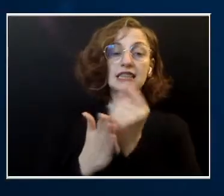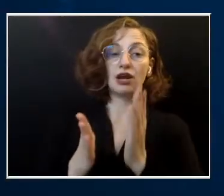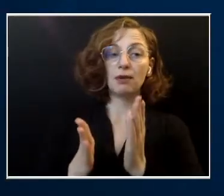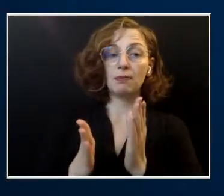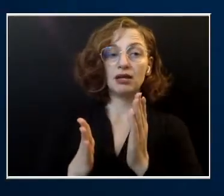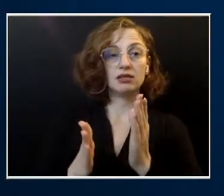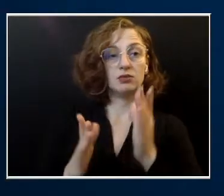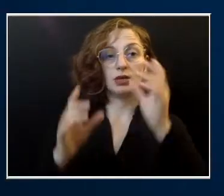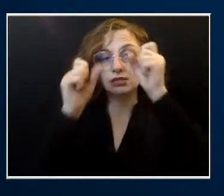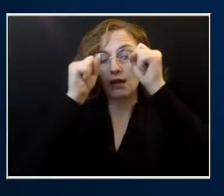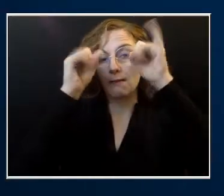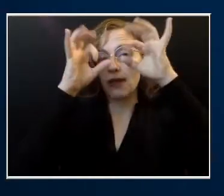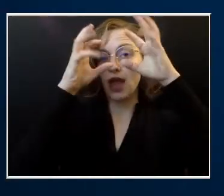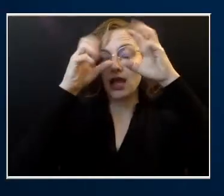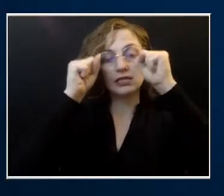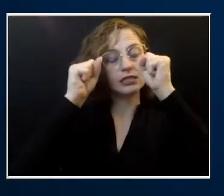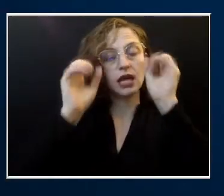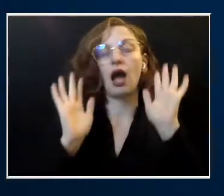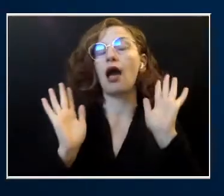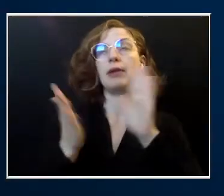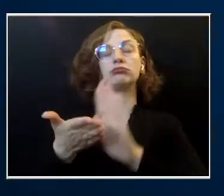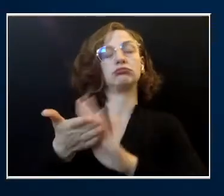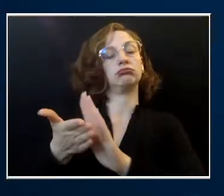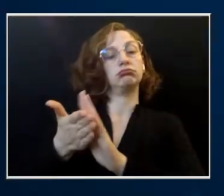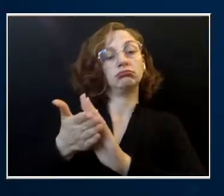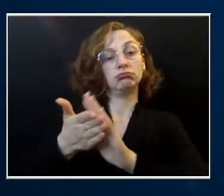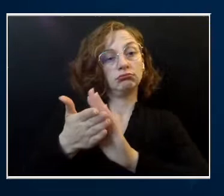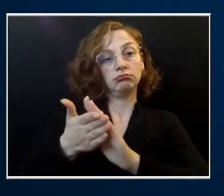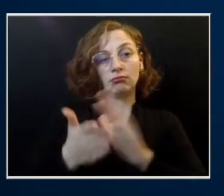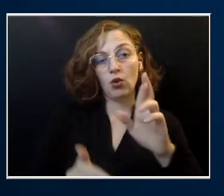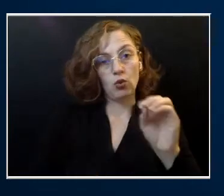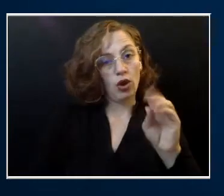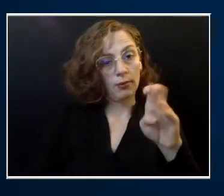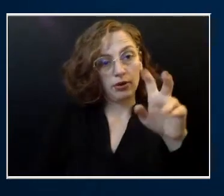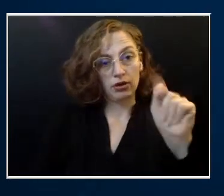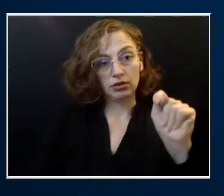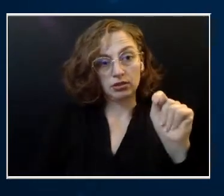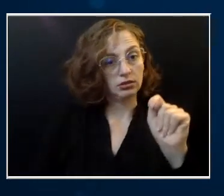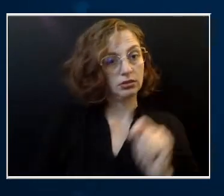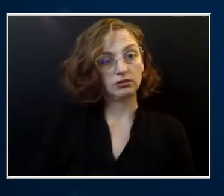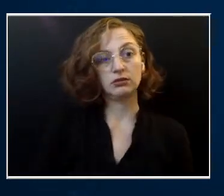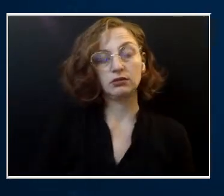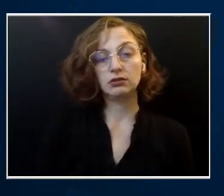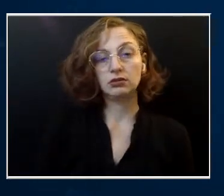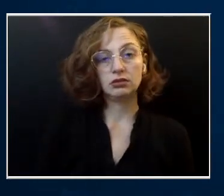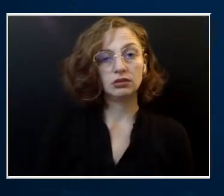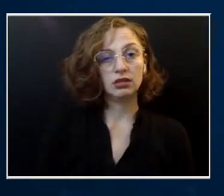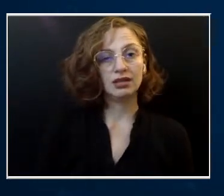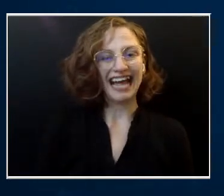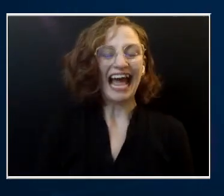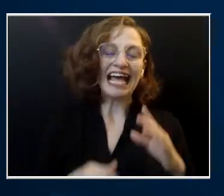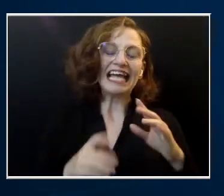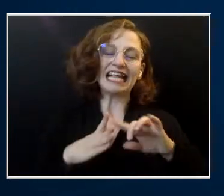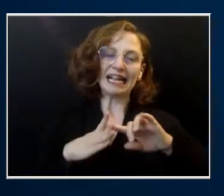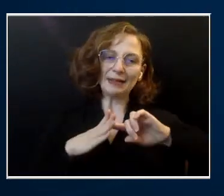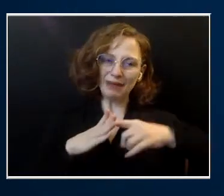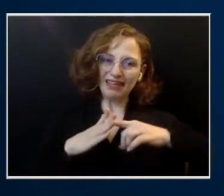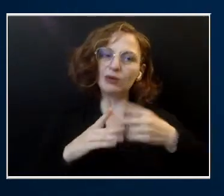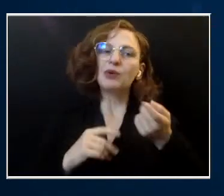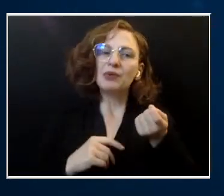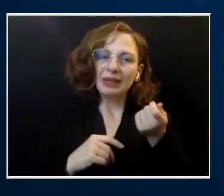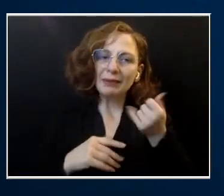everything about Robert. He did a wonderful job with him. First, we were kind of nervous, but after we kept